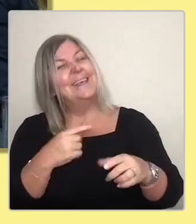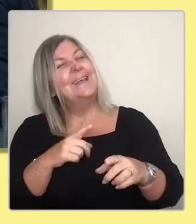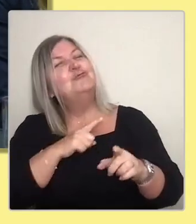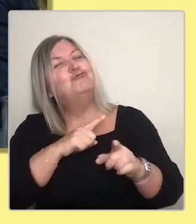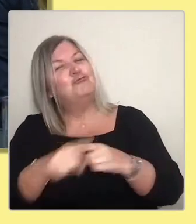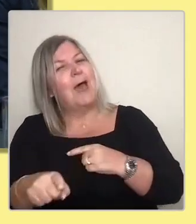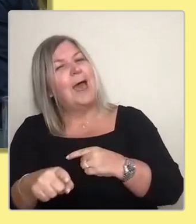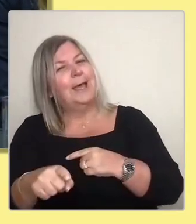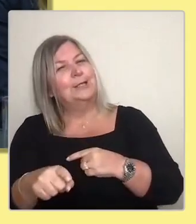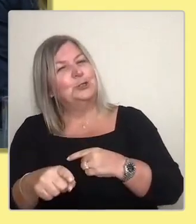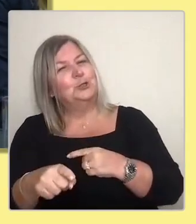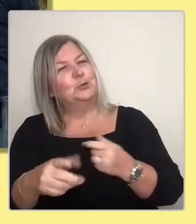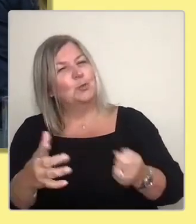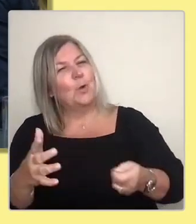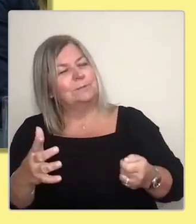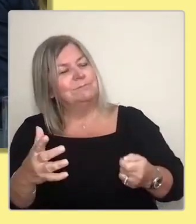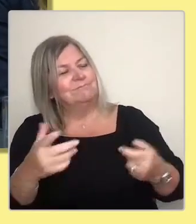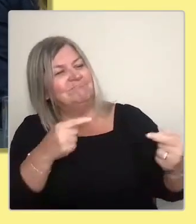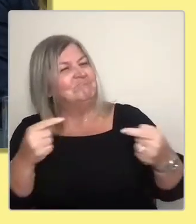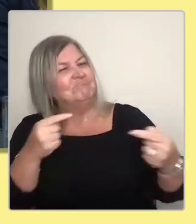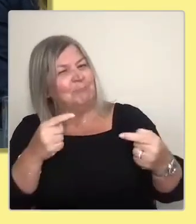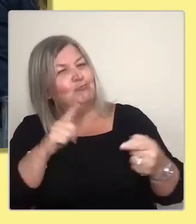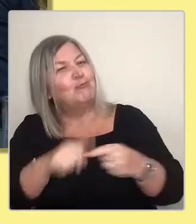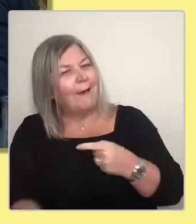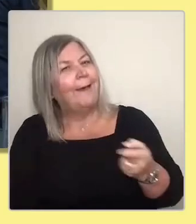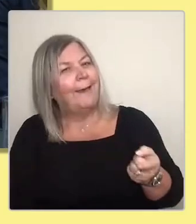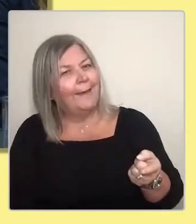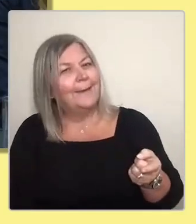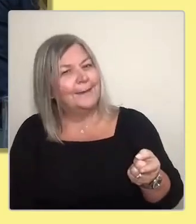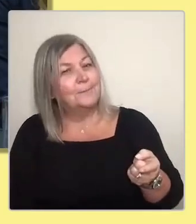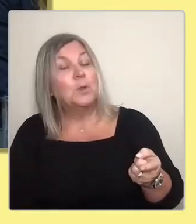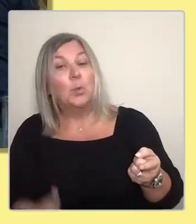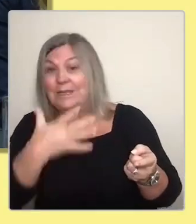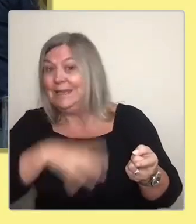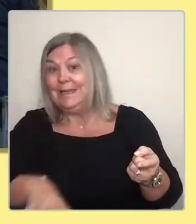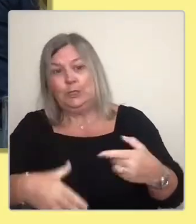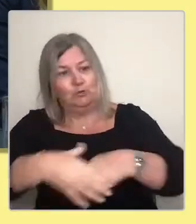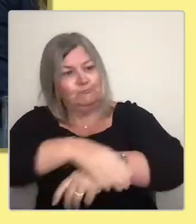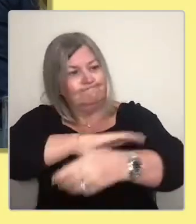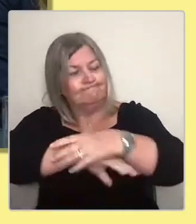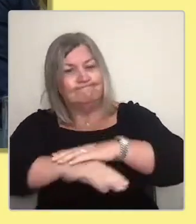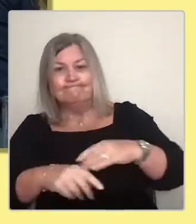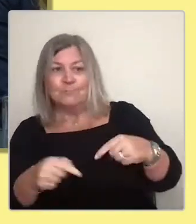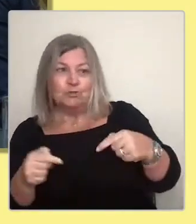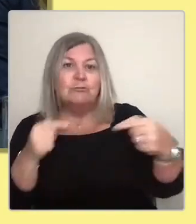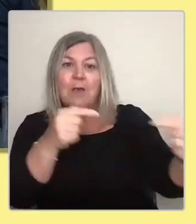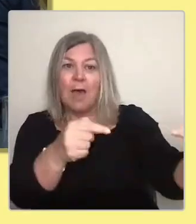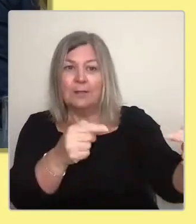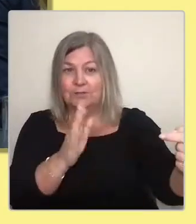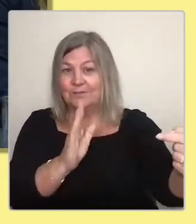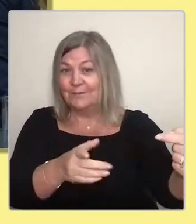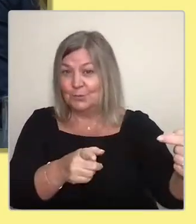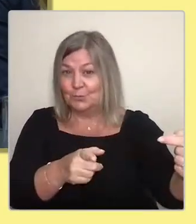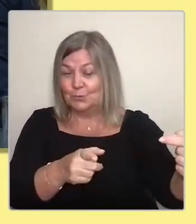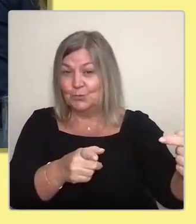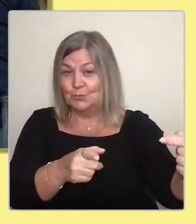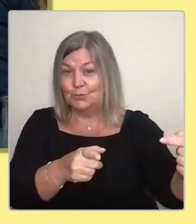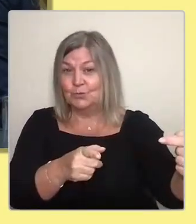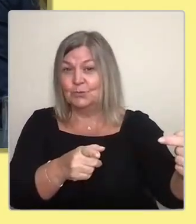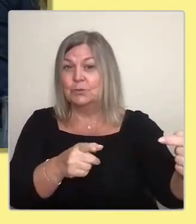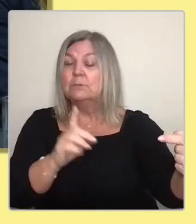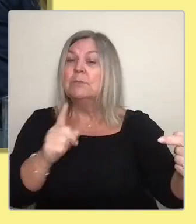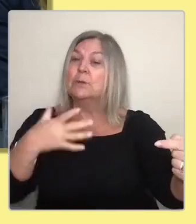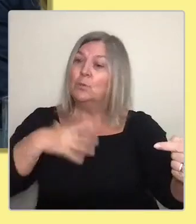we need to beat him. We need to take on the opposition and we need to win by maintaining the trust of the Scottish people